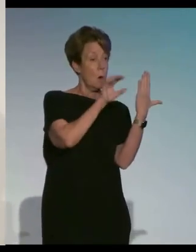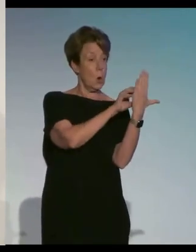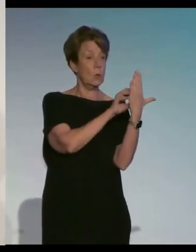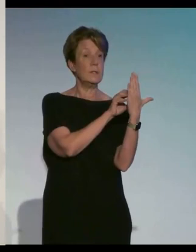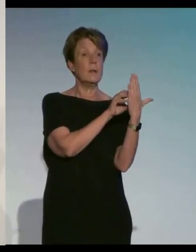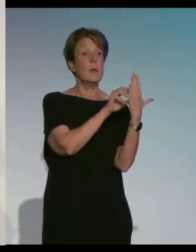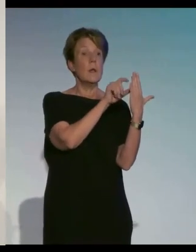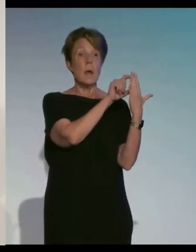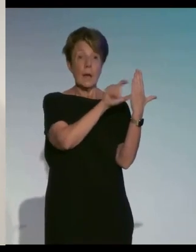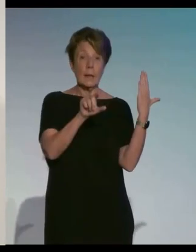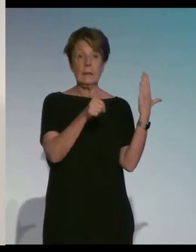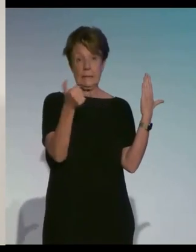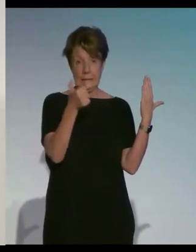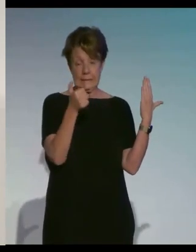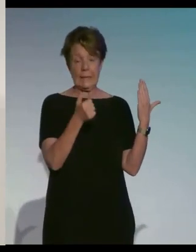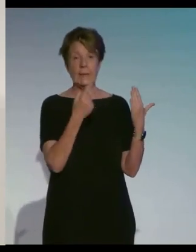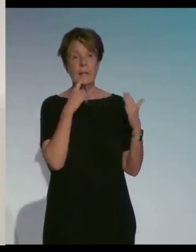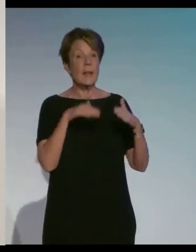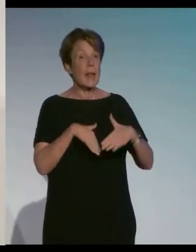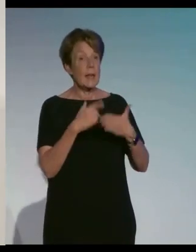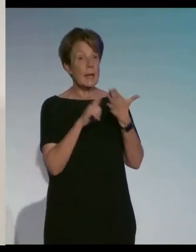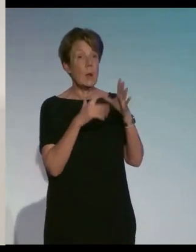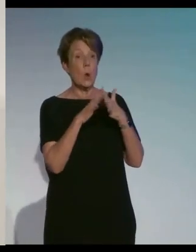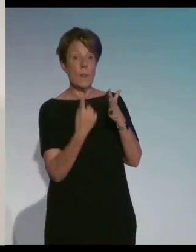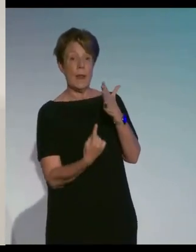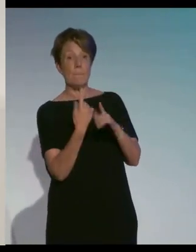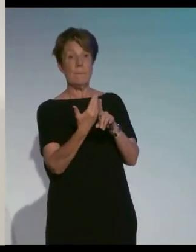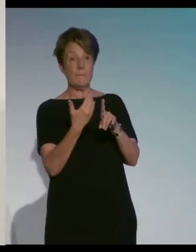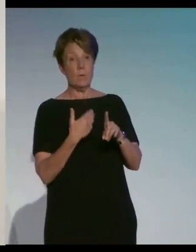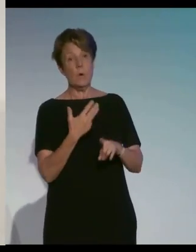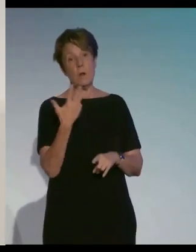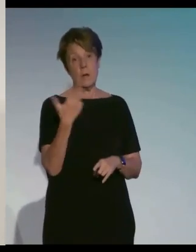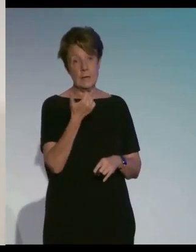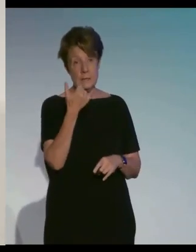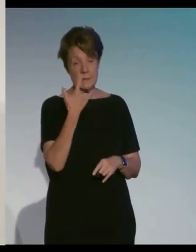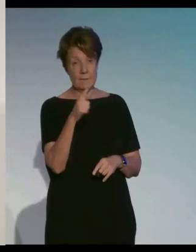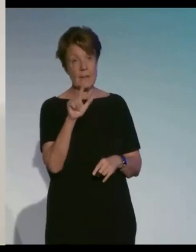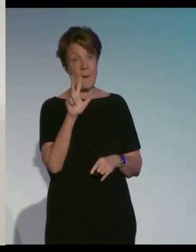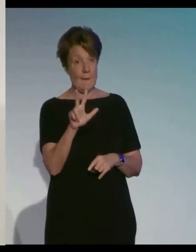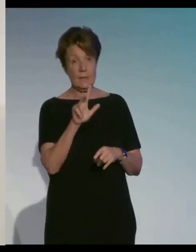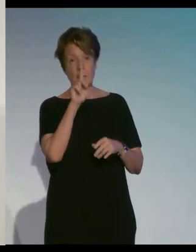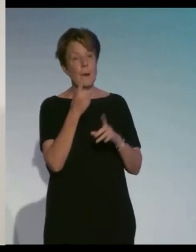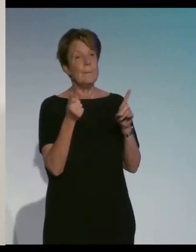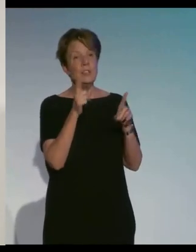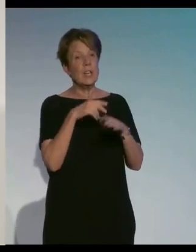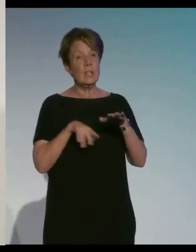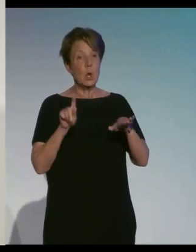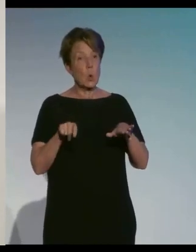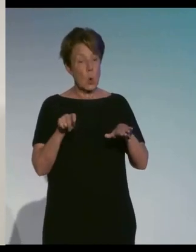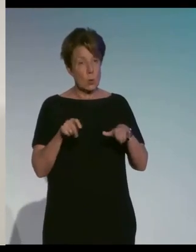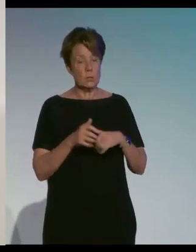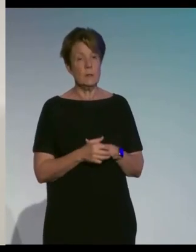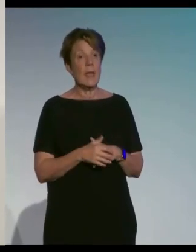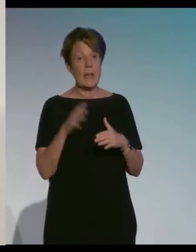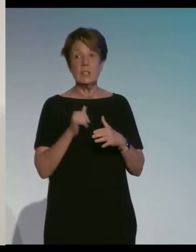Article 16, saying that any law that was enacted before 1978 cannot be changed in a court of law. It has to be changed